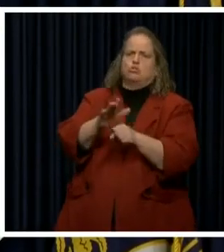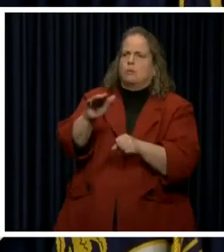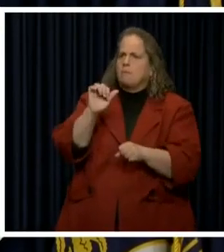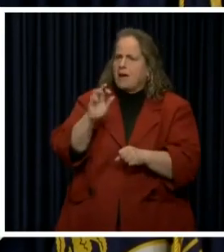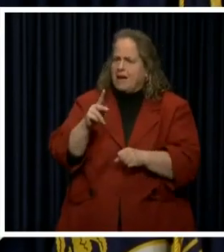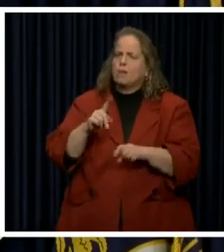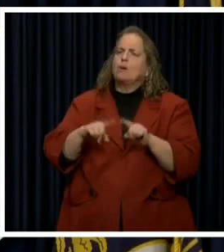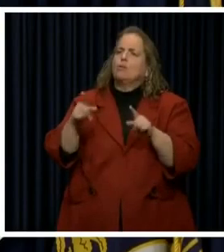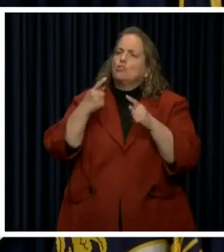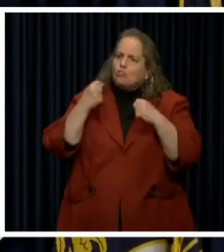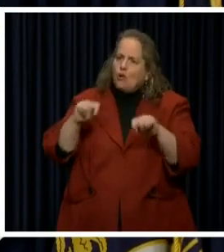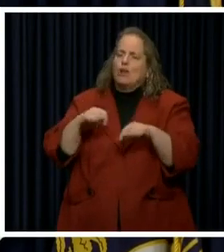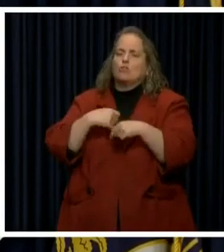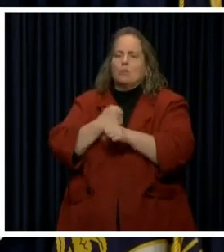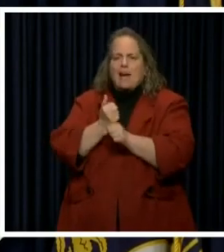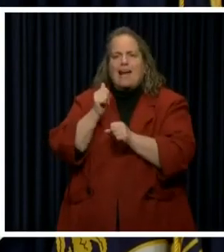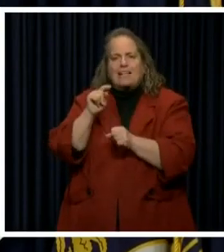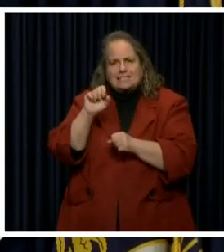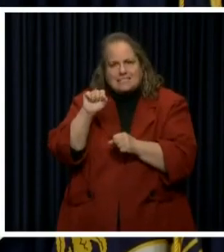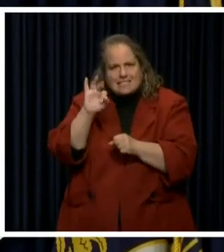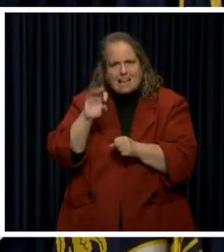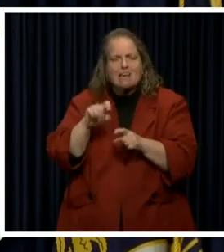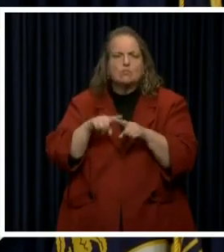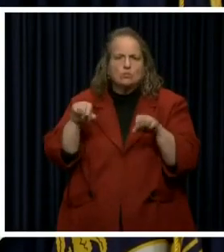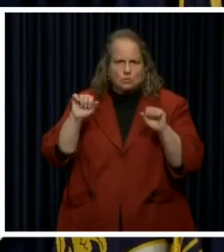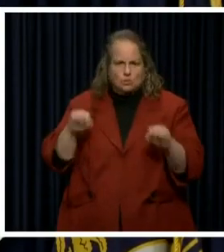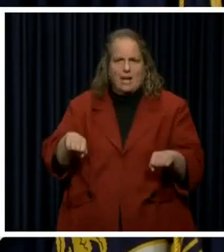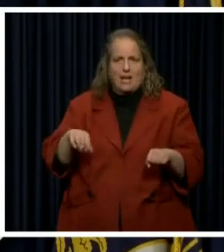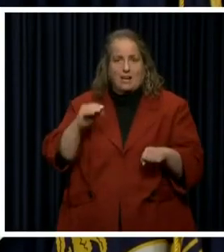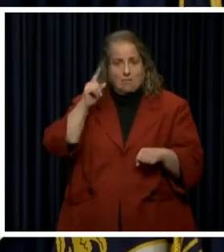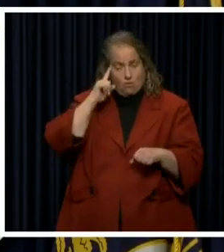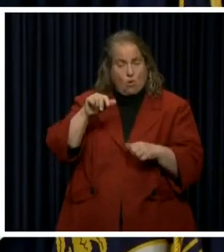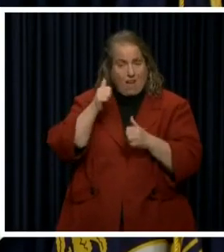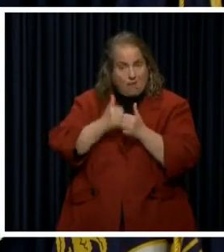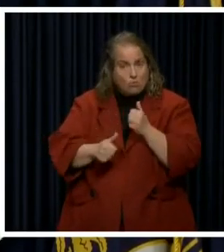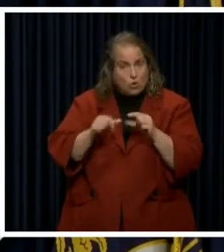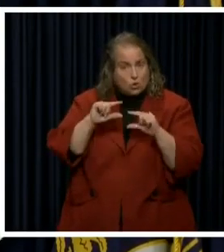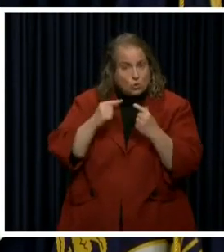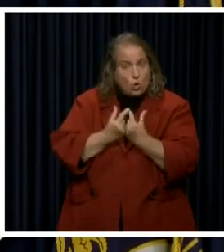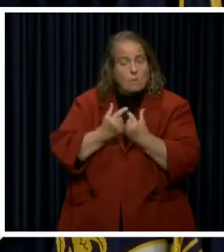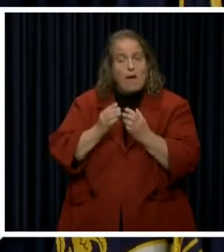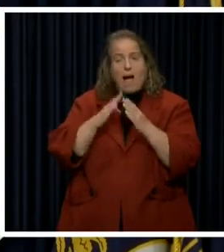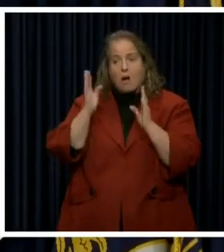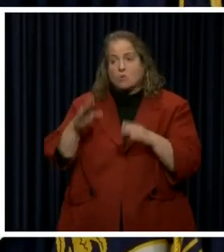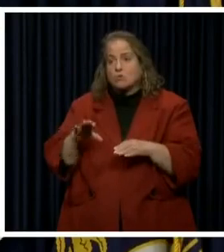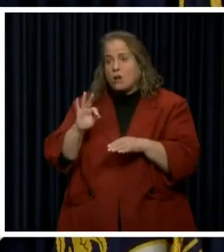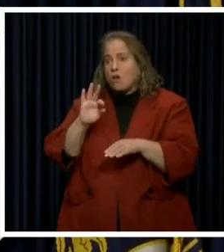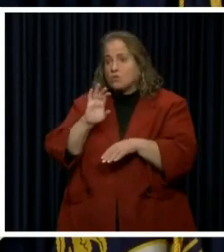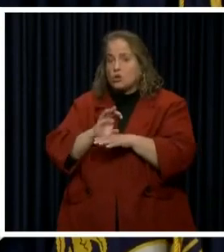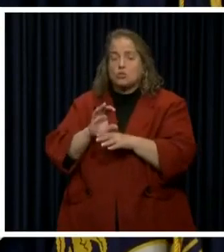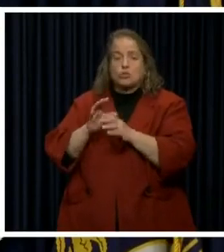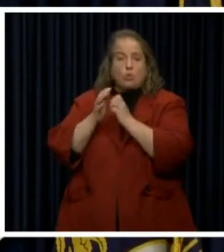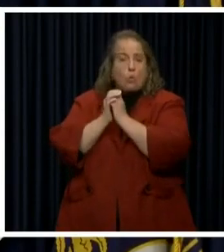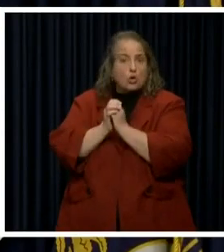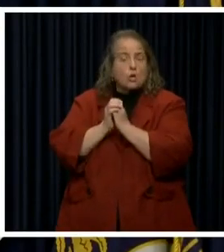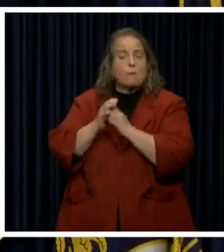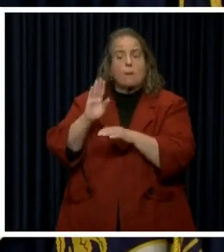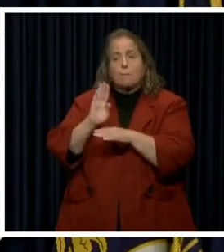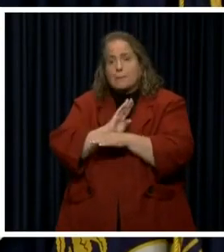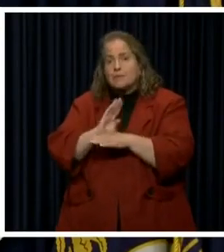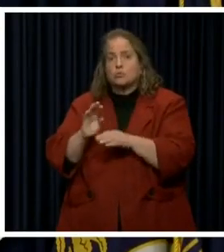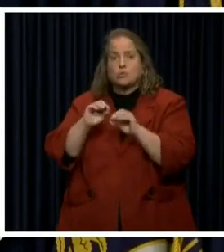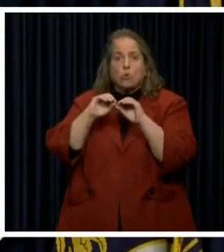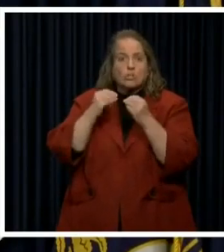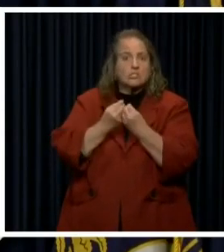you're trying to make this as safe as you can. And for every group, house of worship, business,